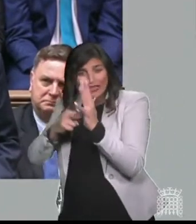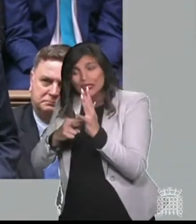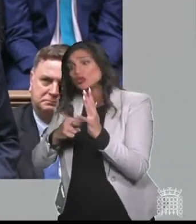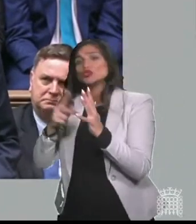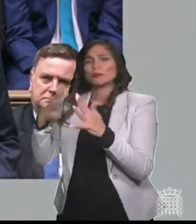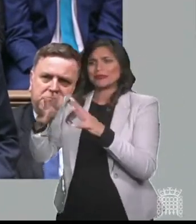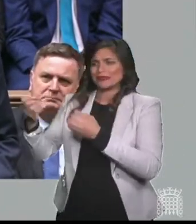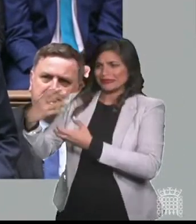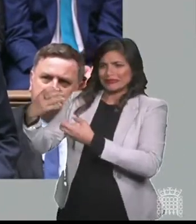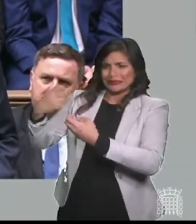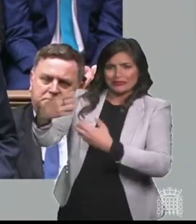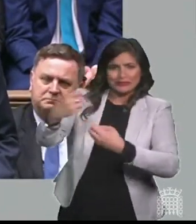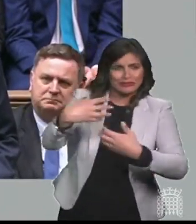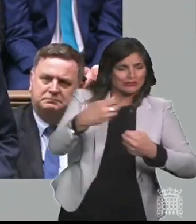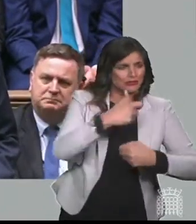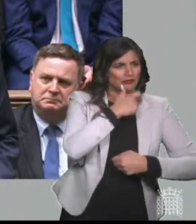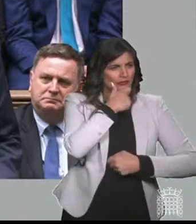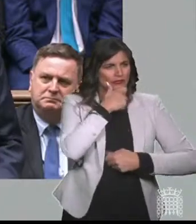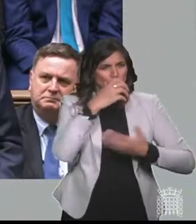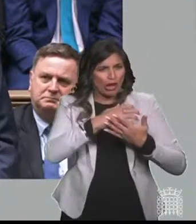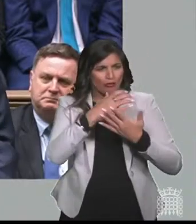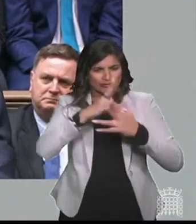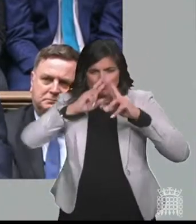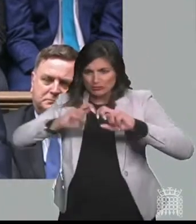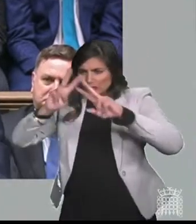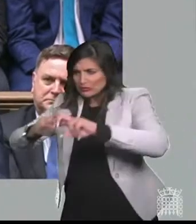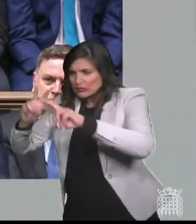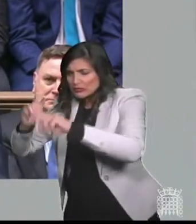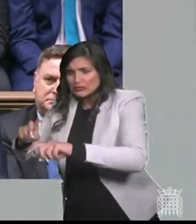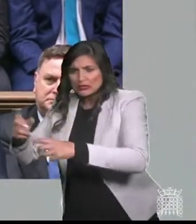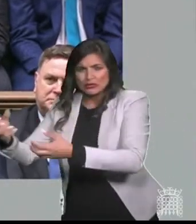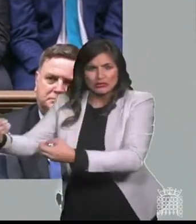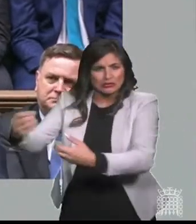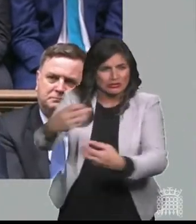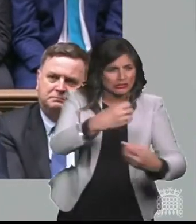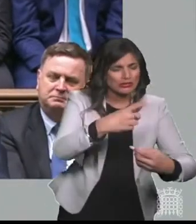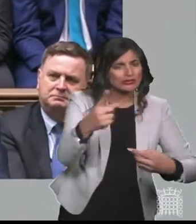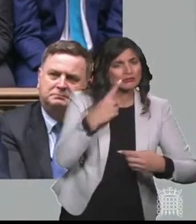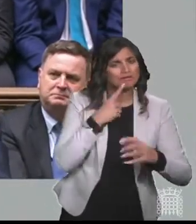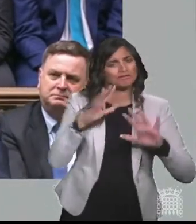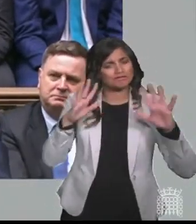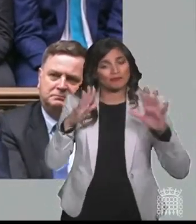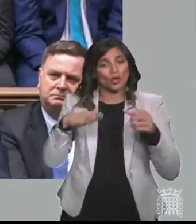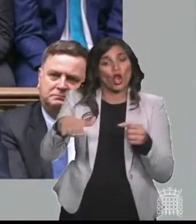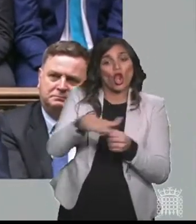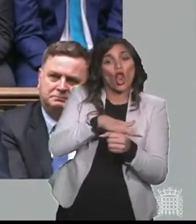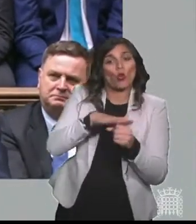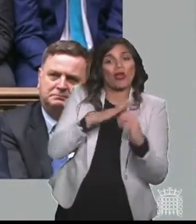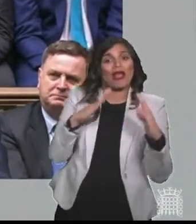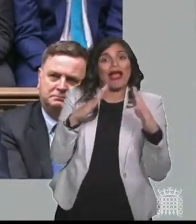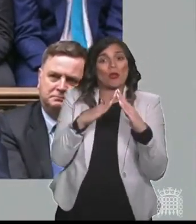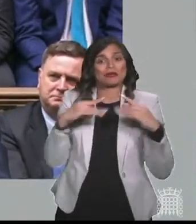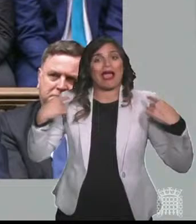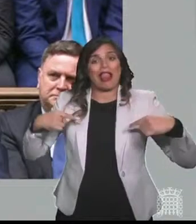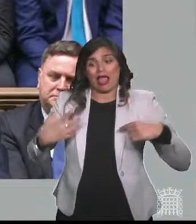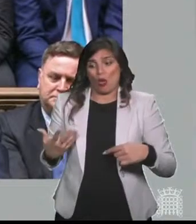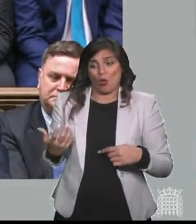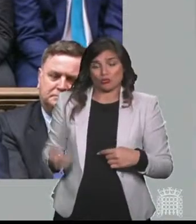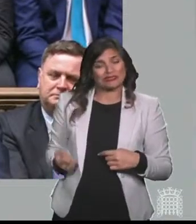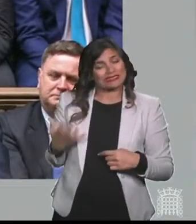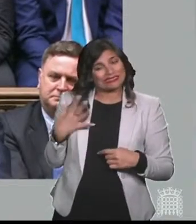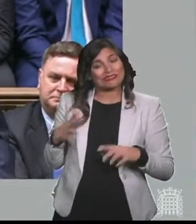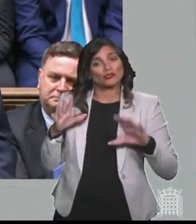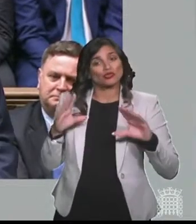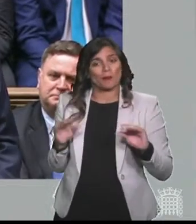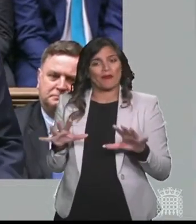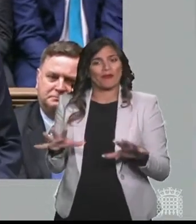UK and the Joseph Rowntree Foundation, who said that unfreezing the local housing allowance was an urgent priority.